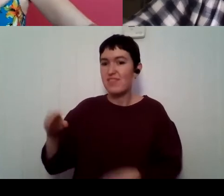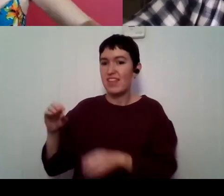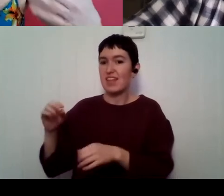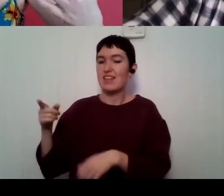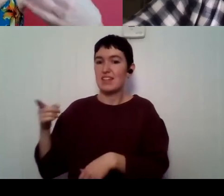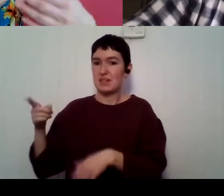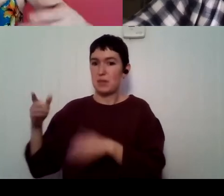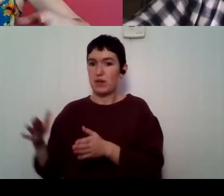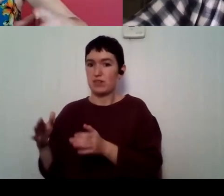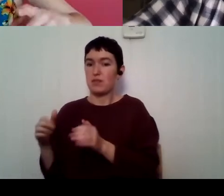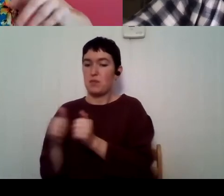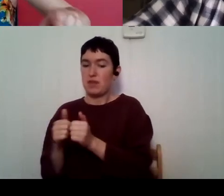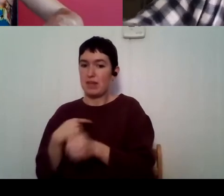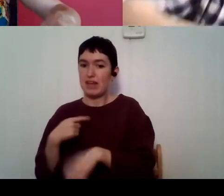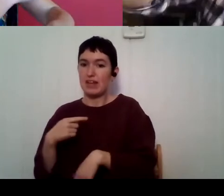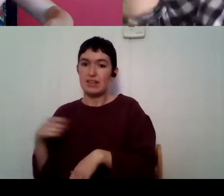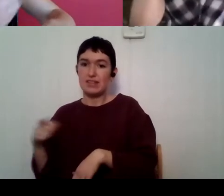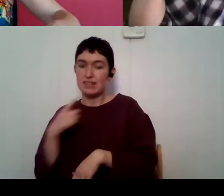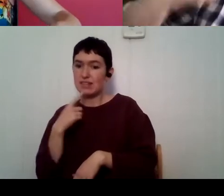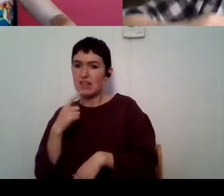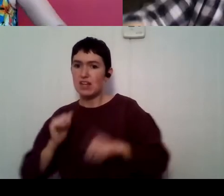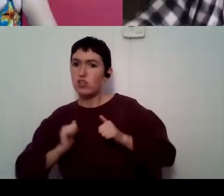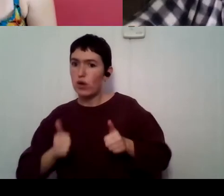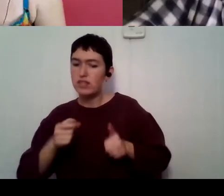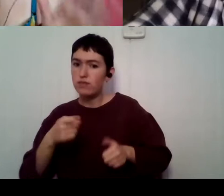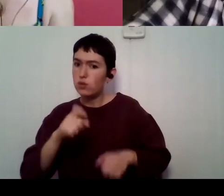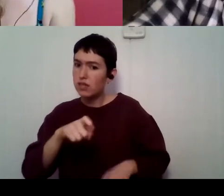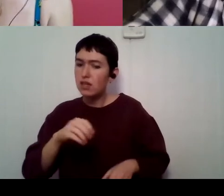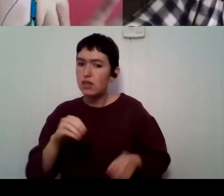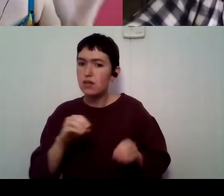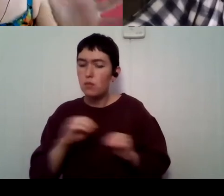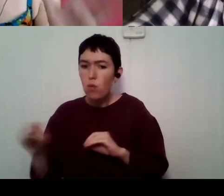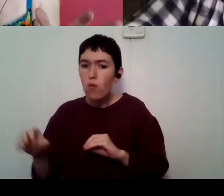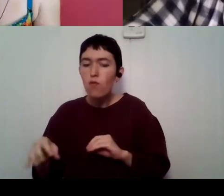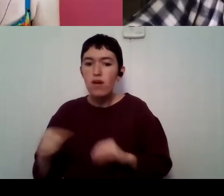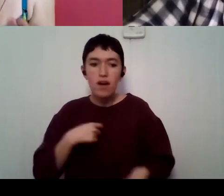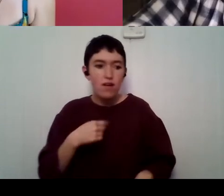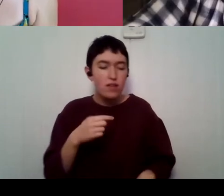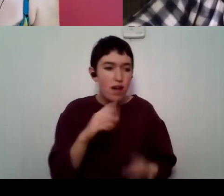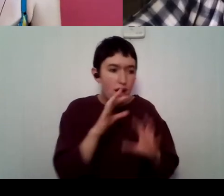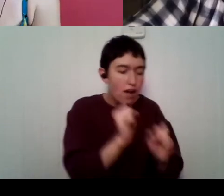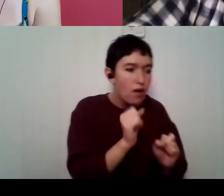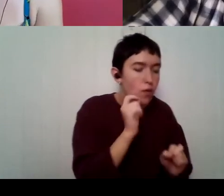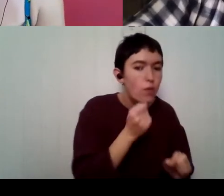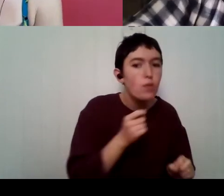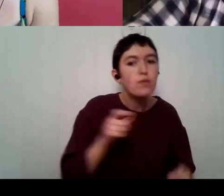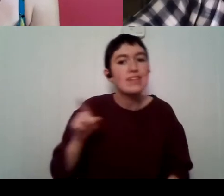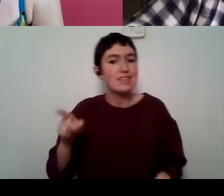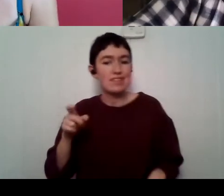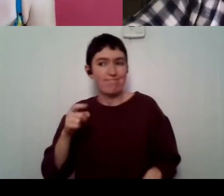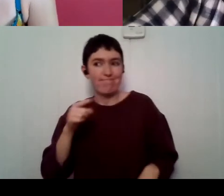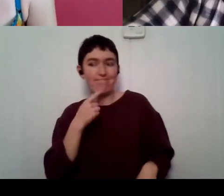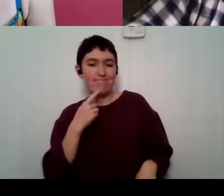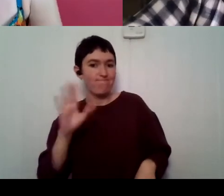was like, oh, that's so cool. And he's like, no, that means you need to move. Get out of there. They may be weak, but they're mighty, and you need to respect their space. So yeah,